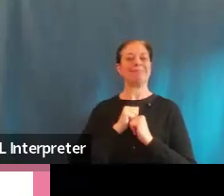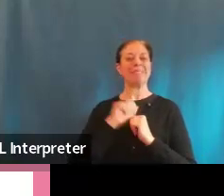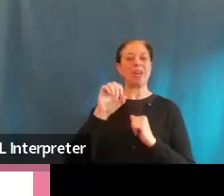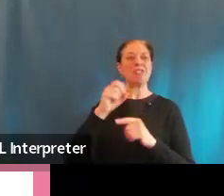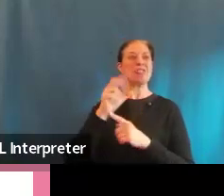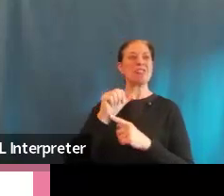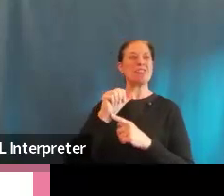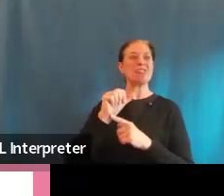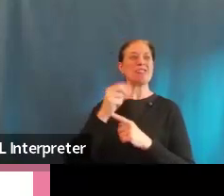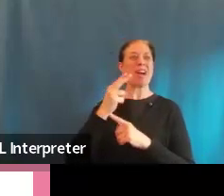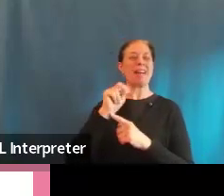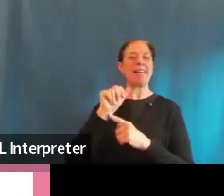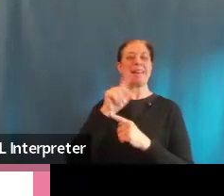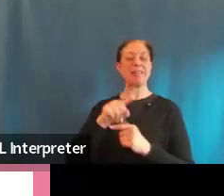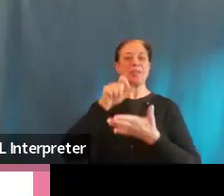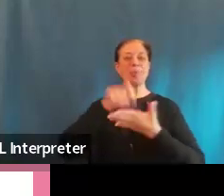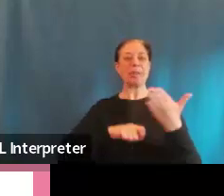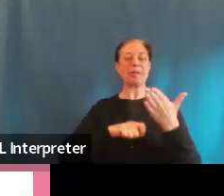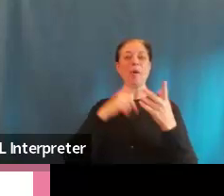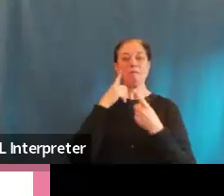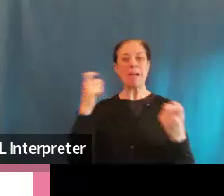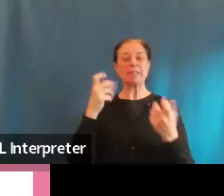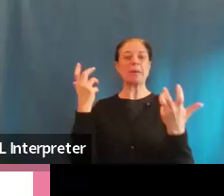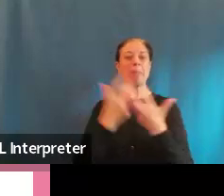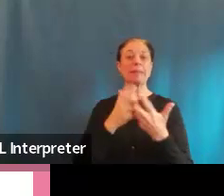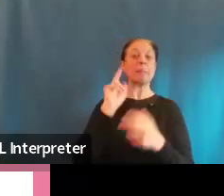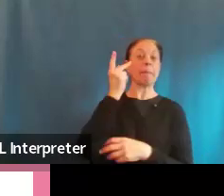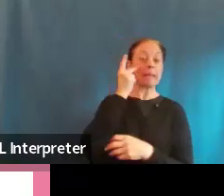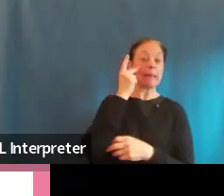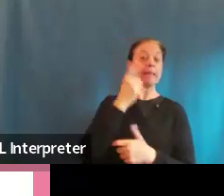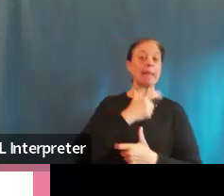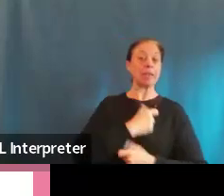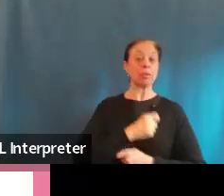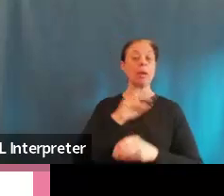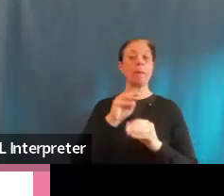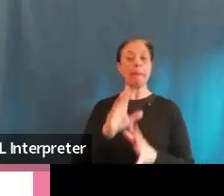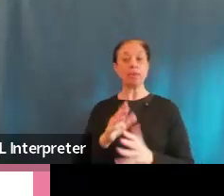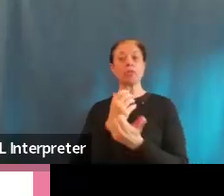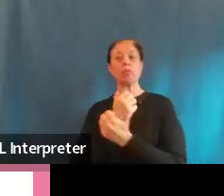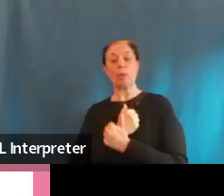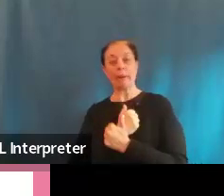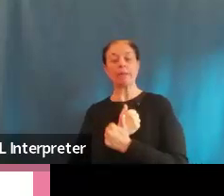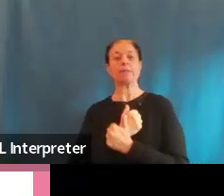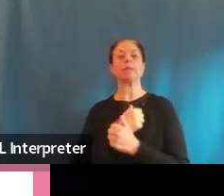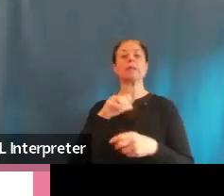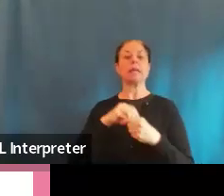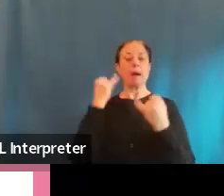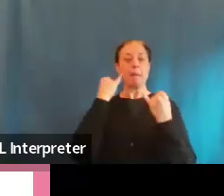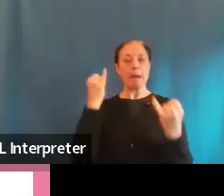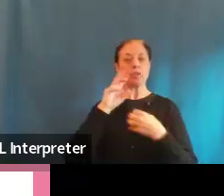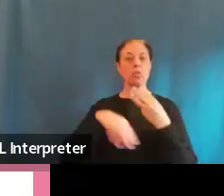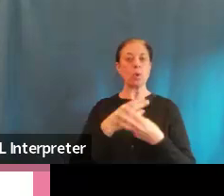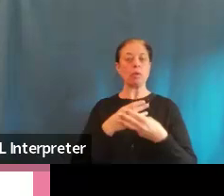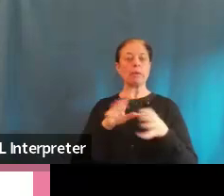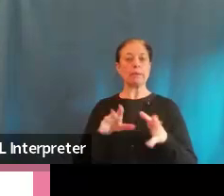has written the sweeping fantasy that blends political intrigue, magic, and romance in a richly imagined world inspired